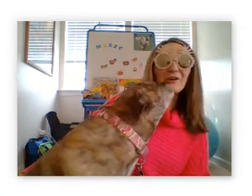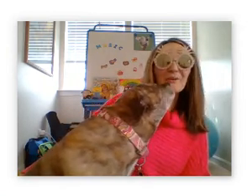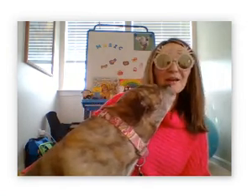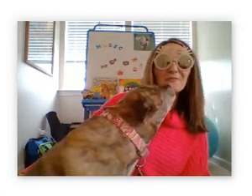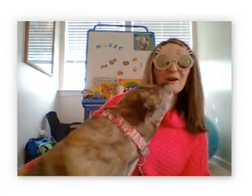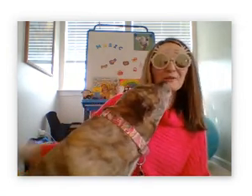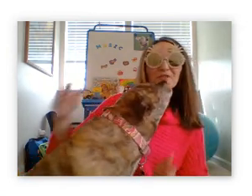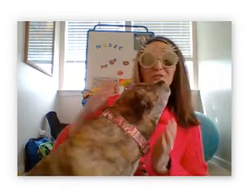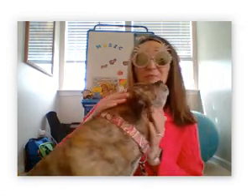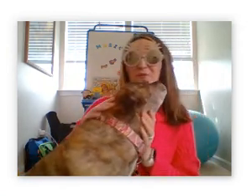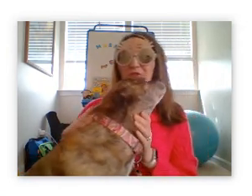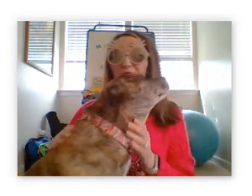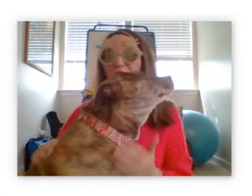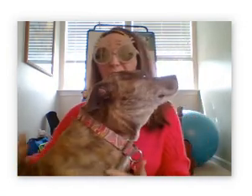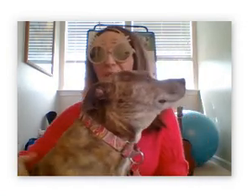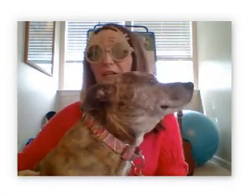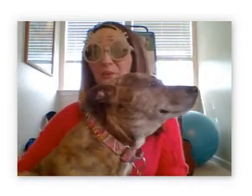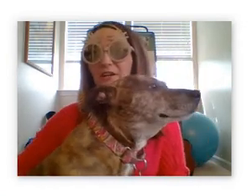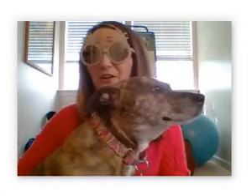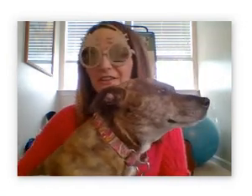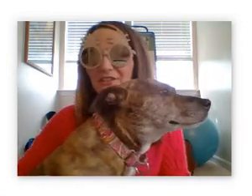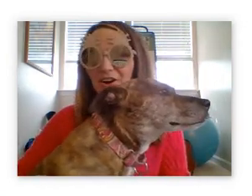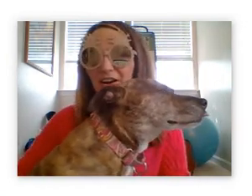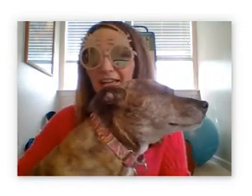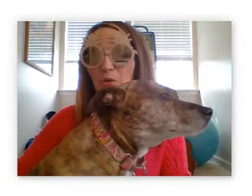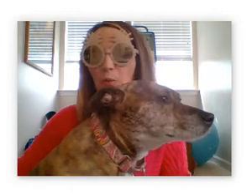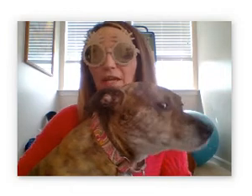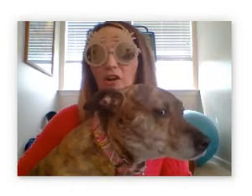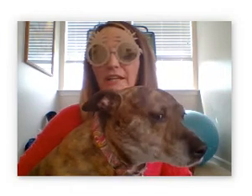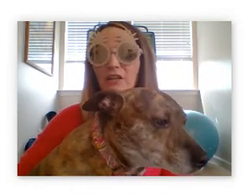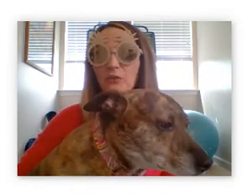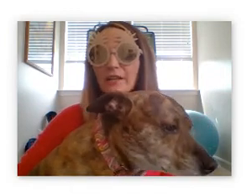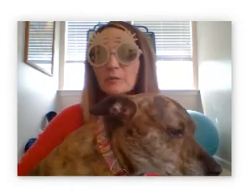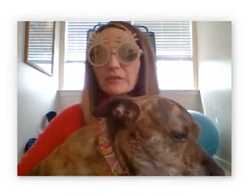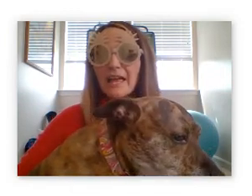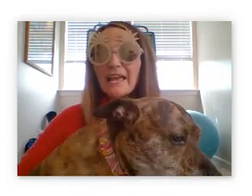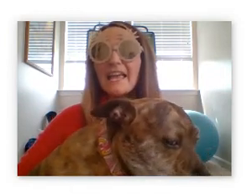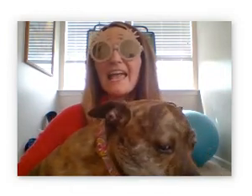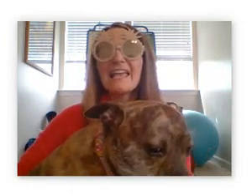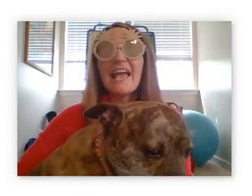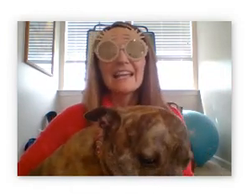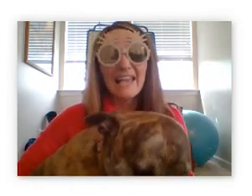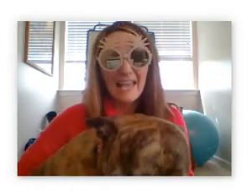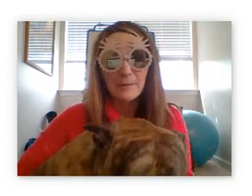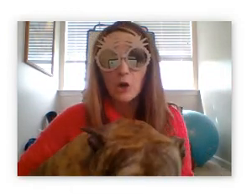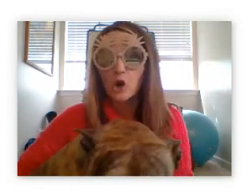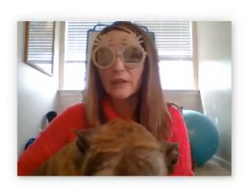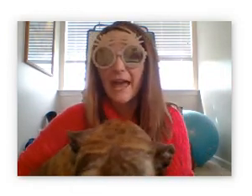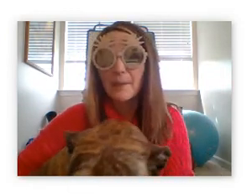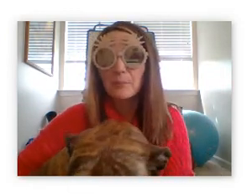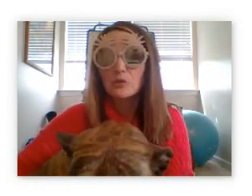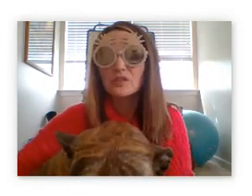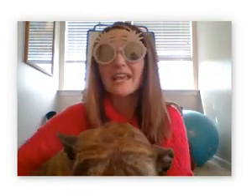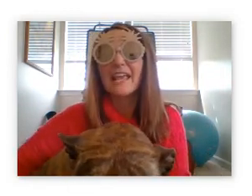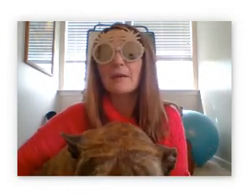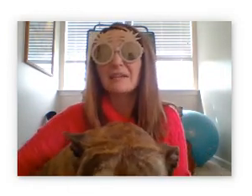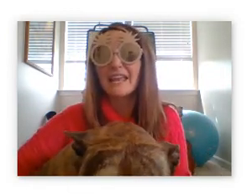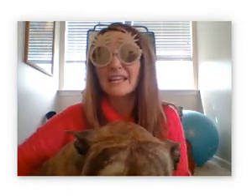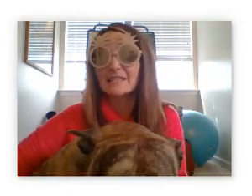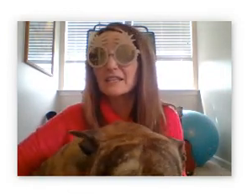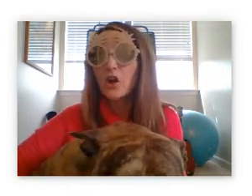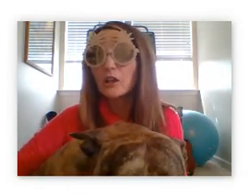Hello and welcome to the music room. I'm here with Coda the dog, and we are getting ready to play a game called Apples